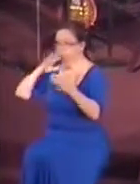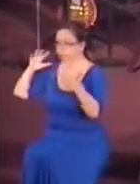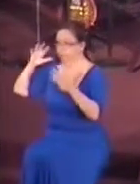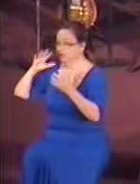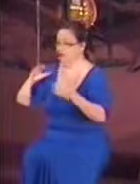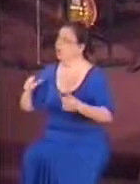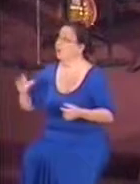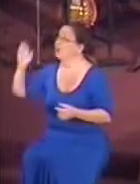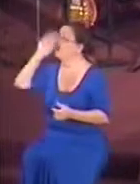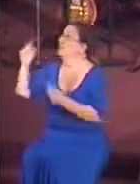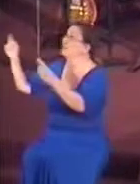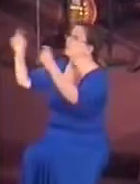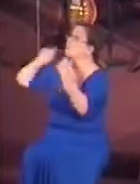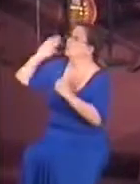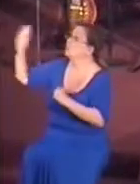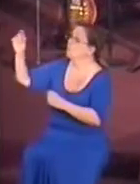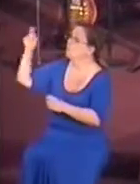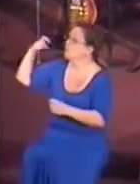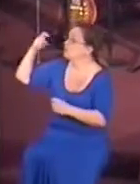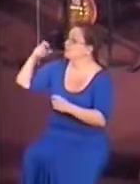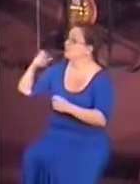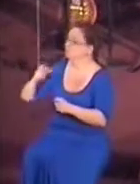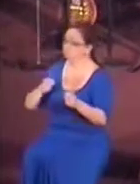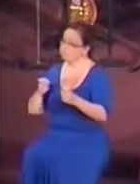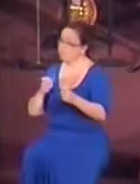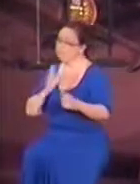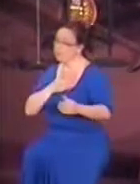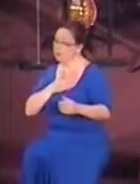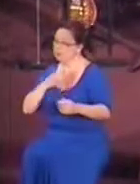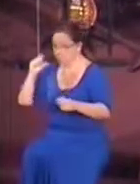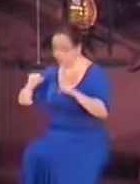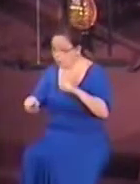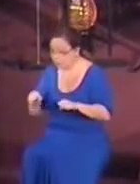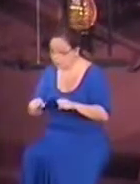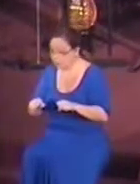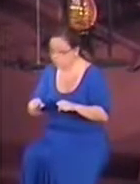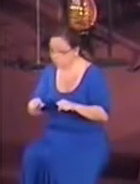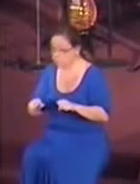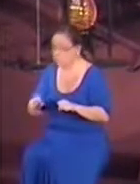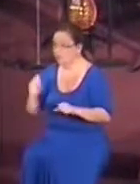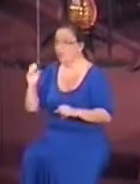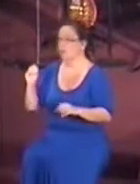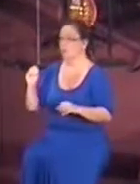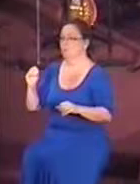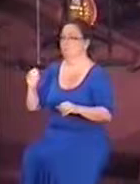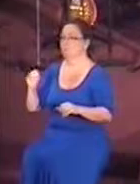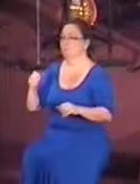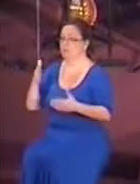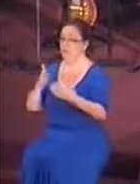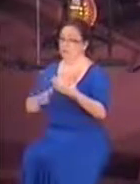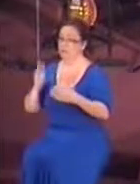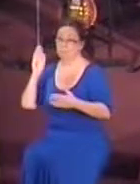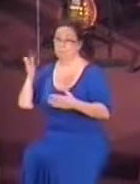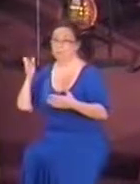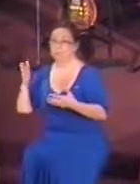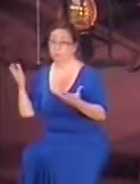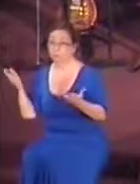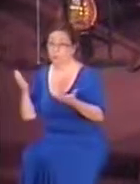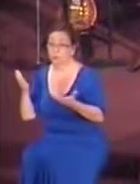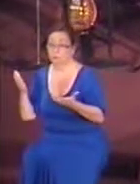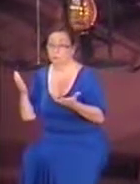me your wisdom to deal with this doubt. And so we come to the end of the message with simply